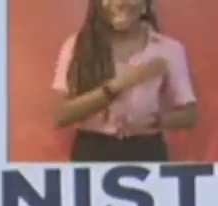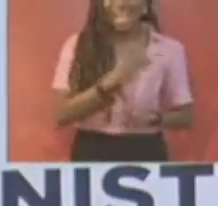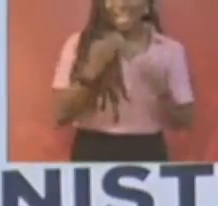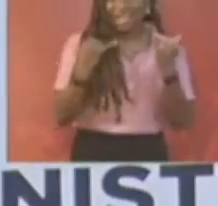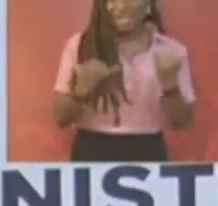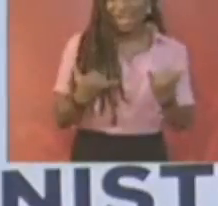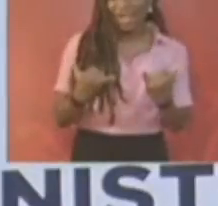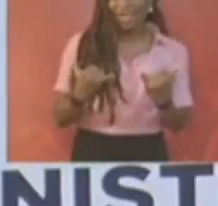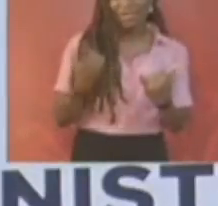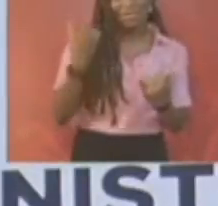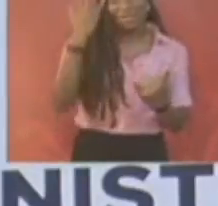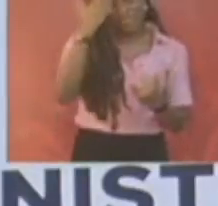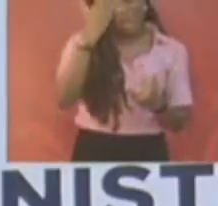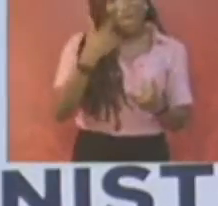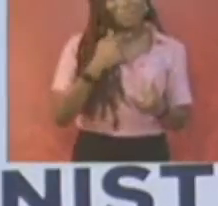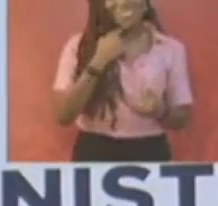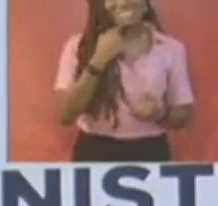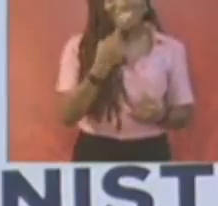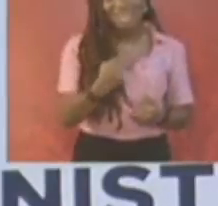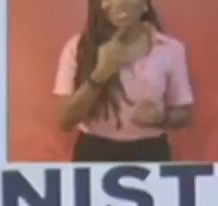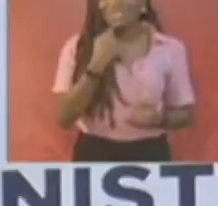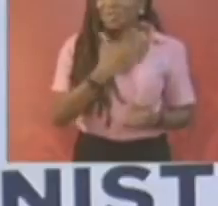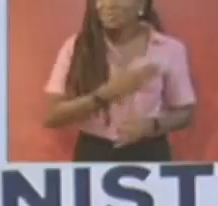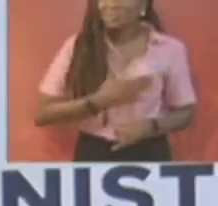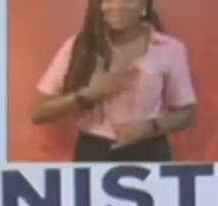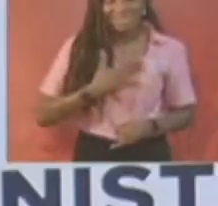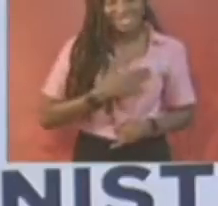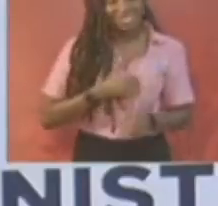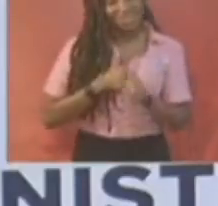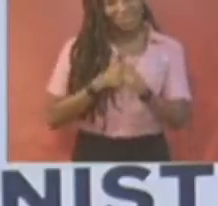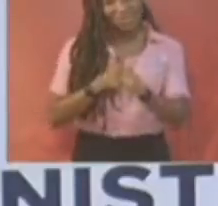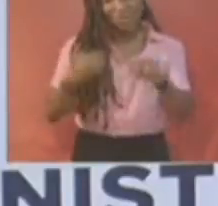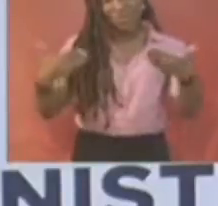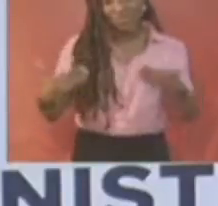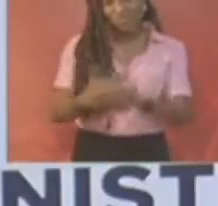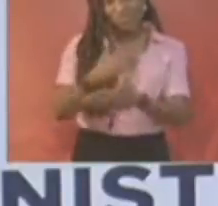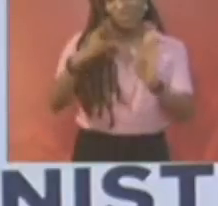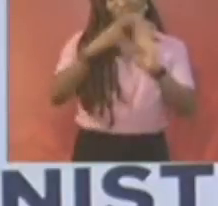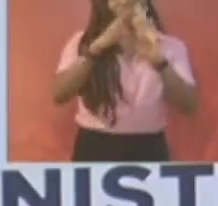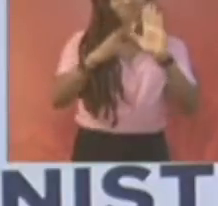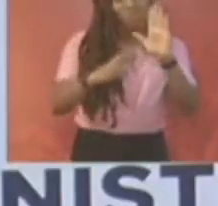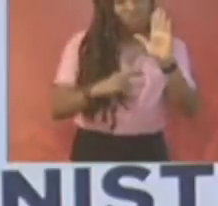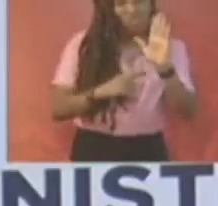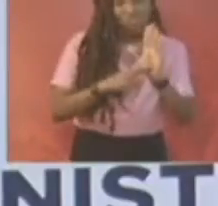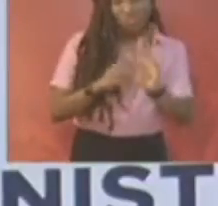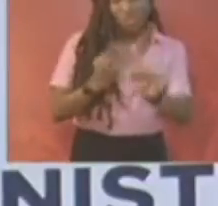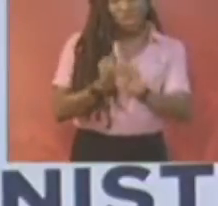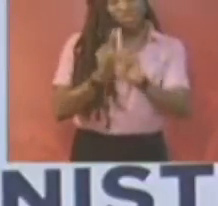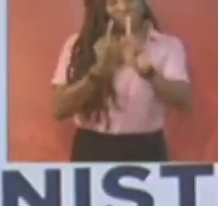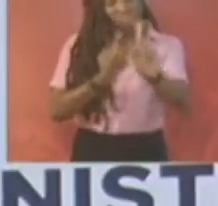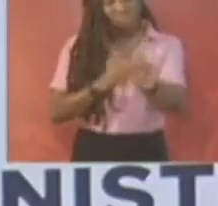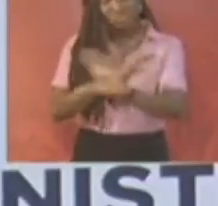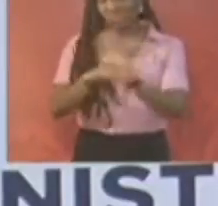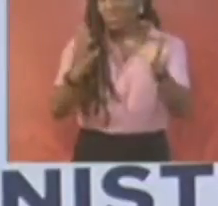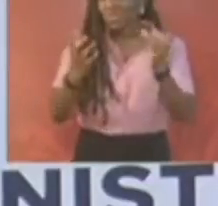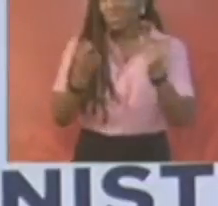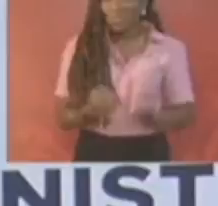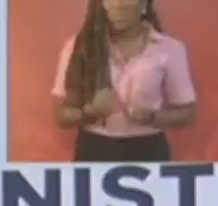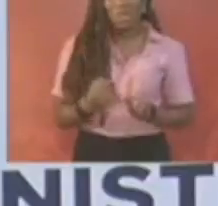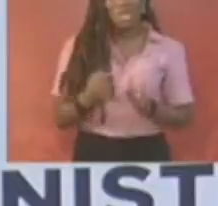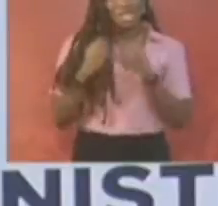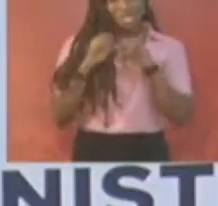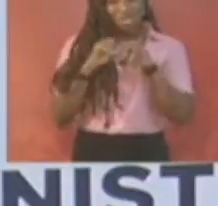this, we keep emphasizing the need to adhere to the new normal, to reduce the risk of transmission